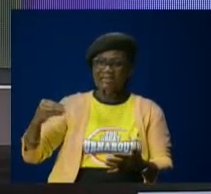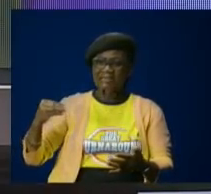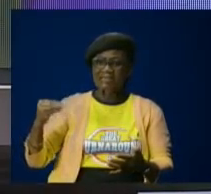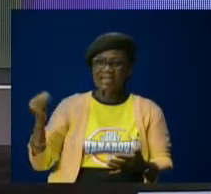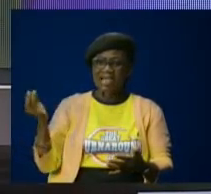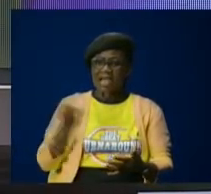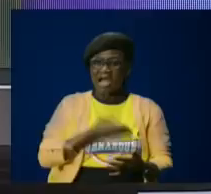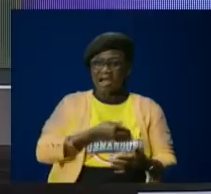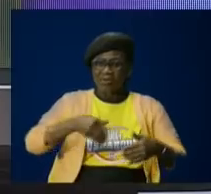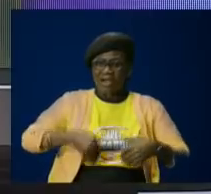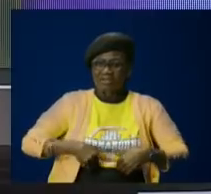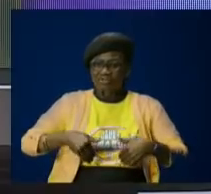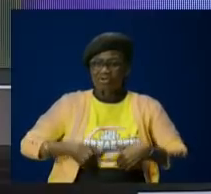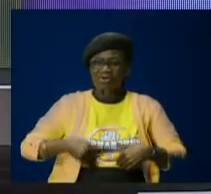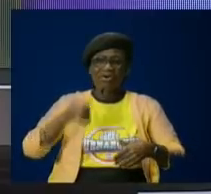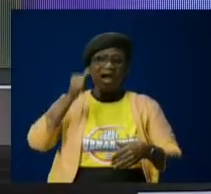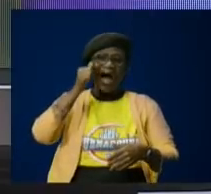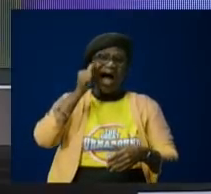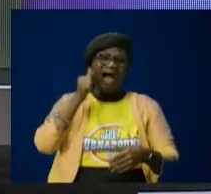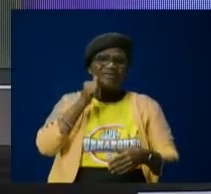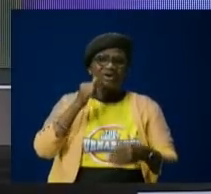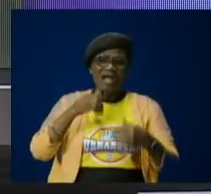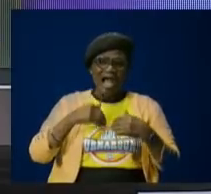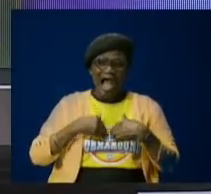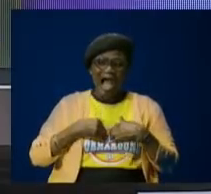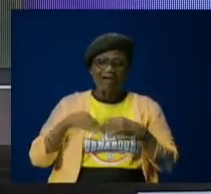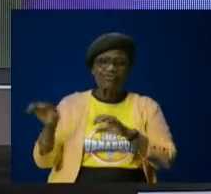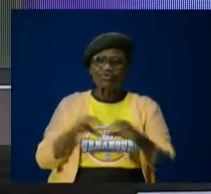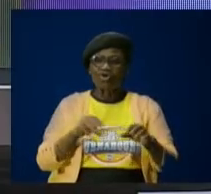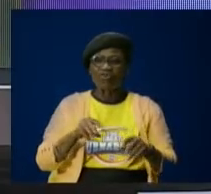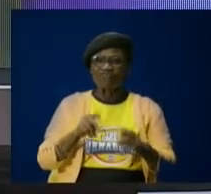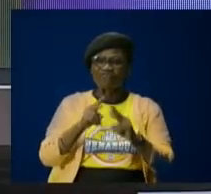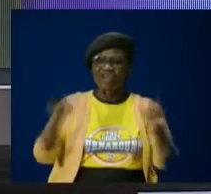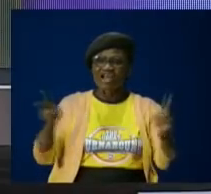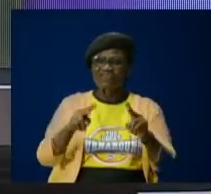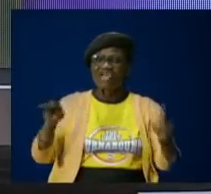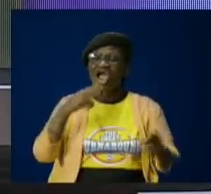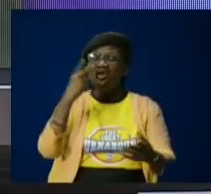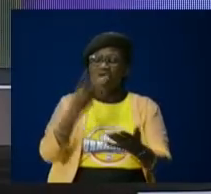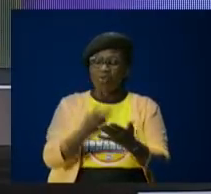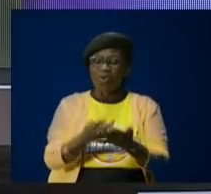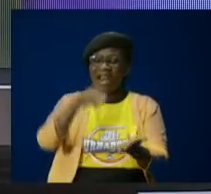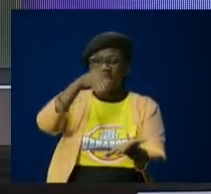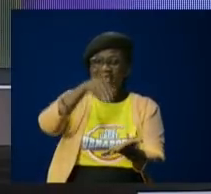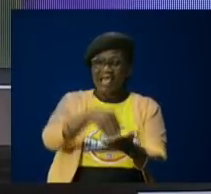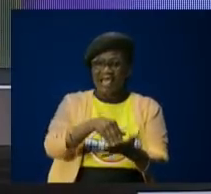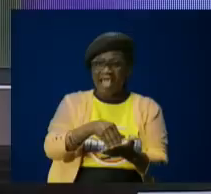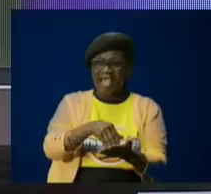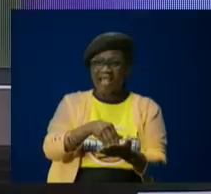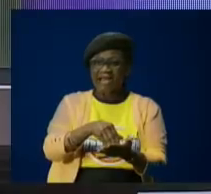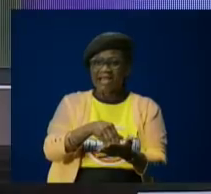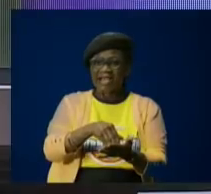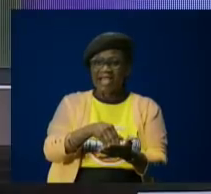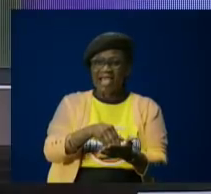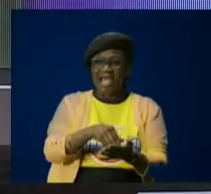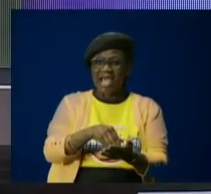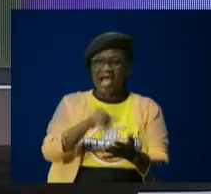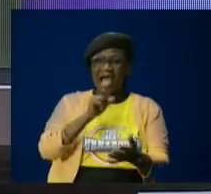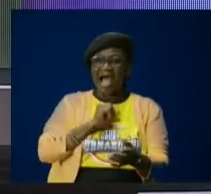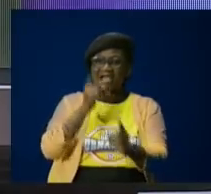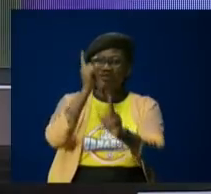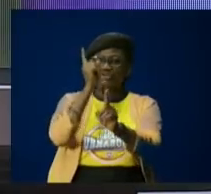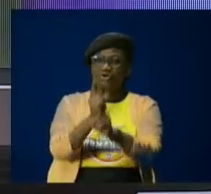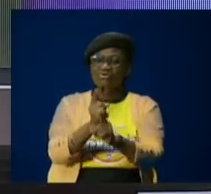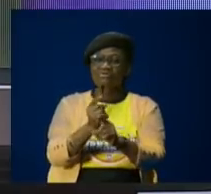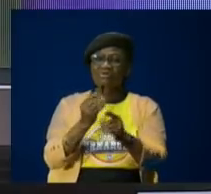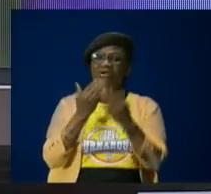our young adults have done tremendously well again, as usual. I just thank God